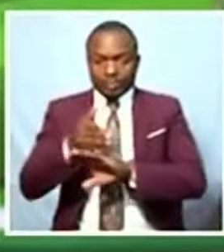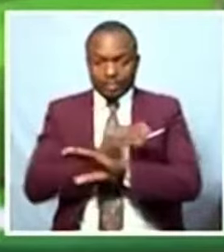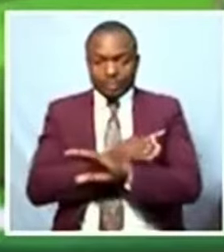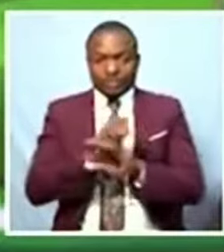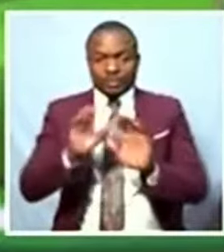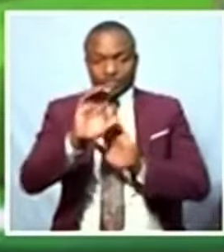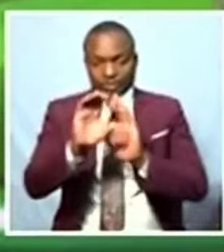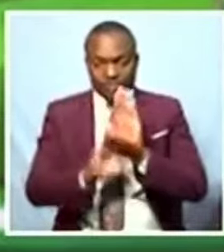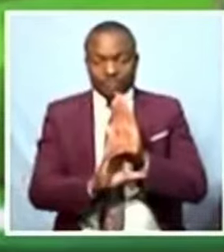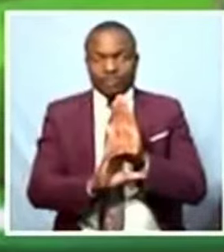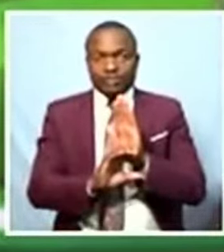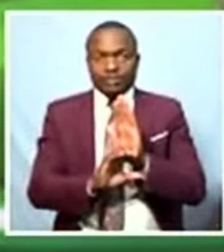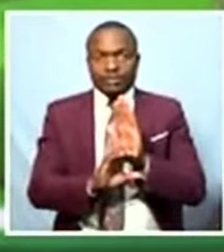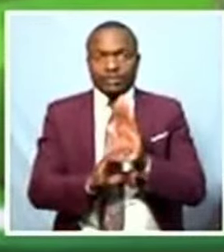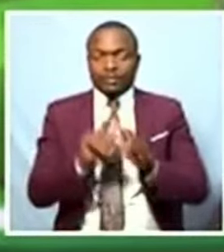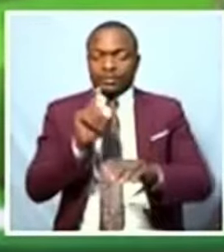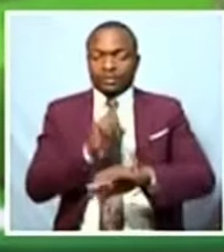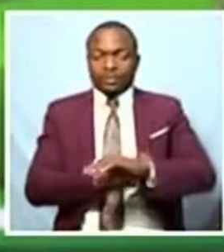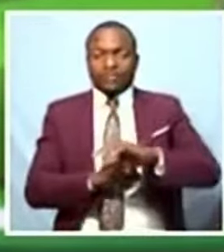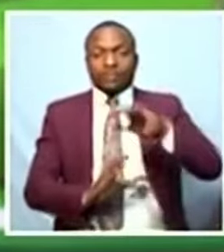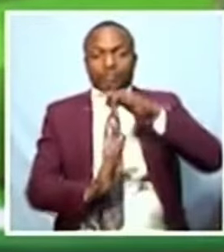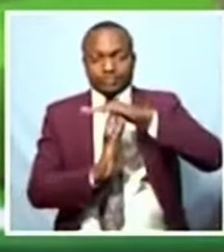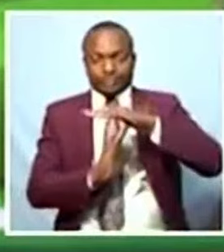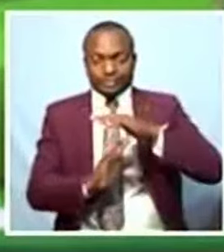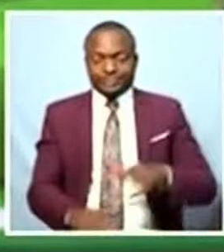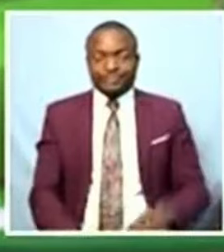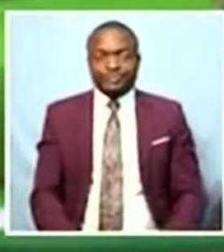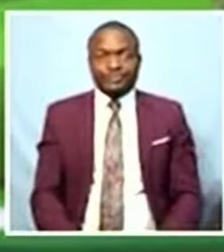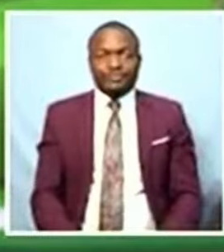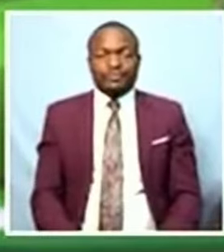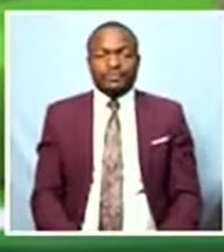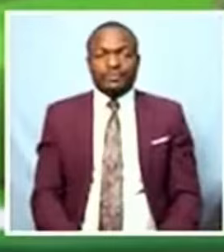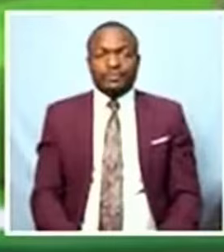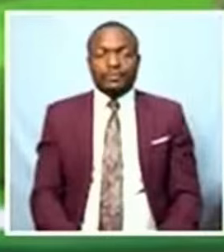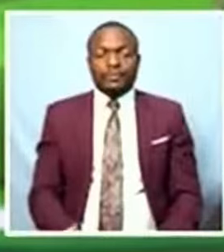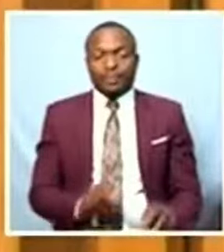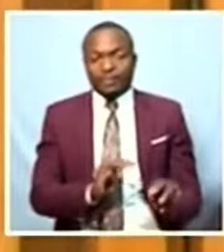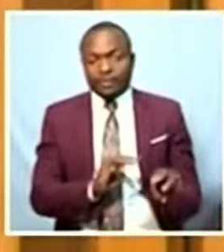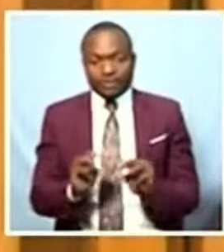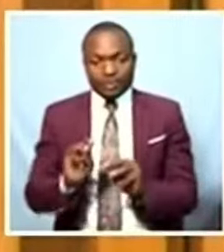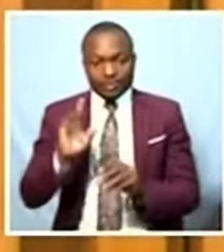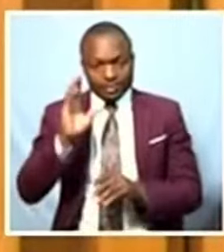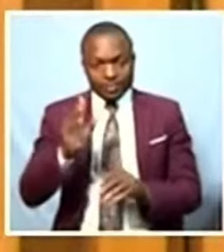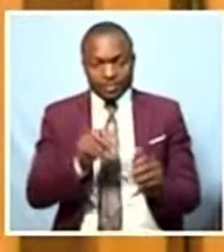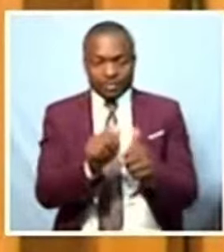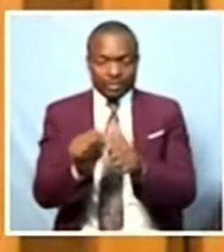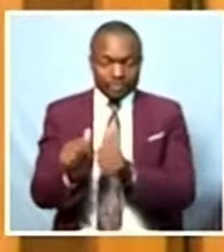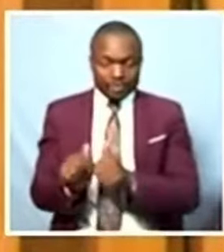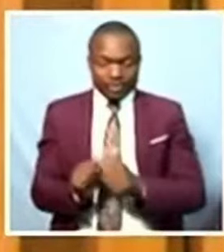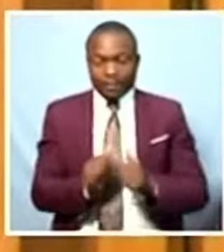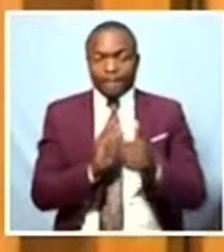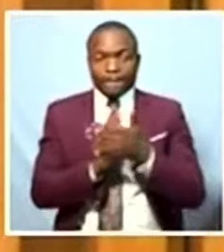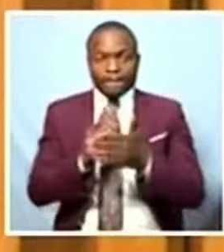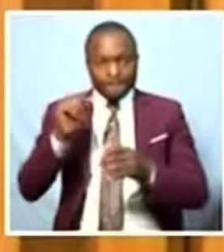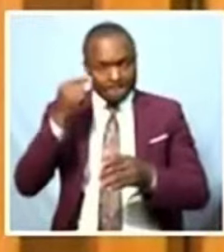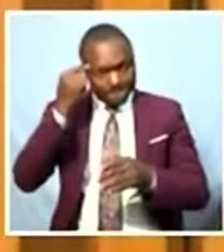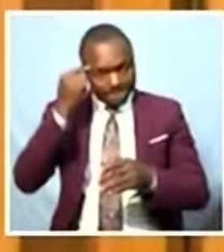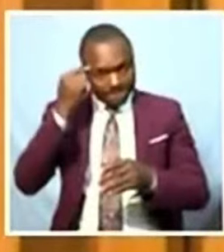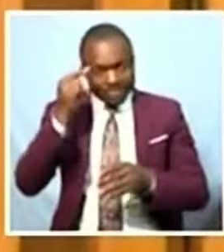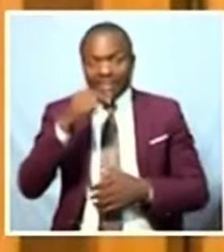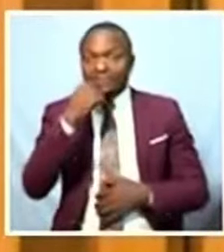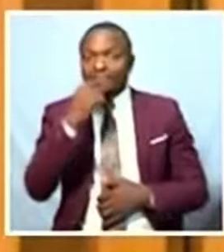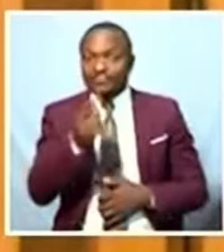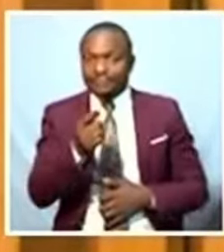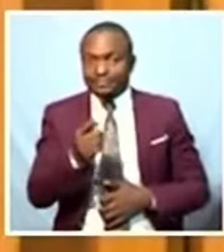constitutional bar takes effect. And in going further, the acting leader of government business did